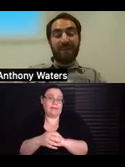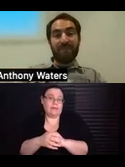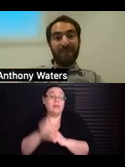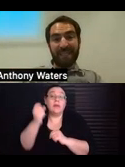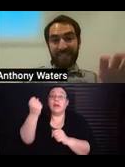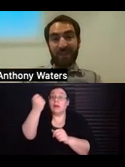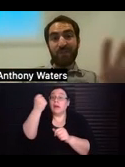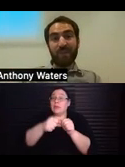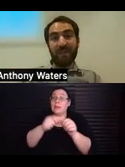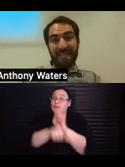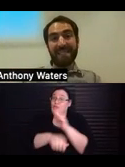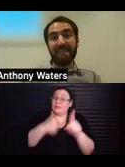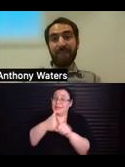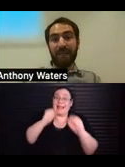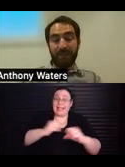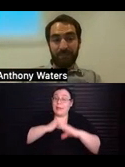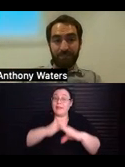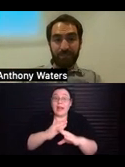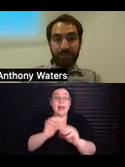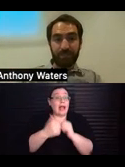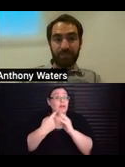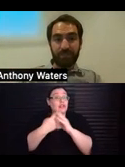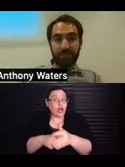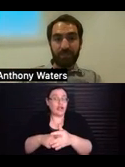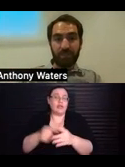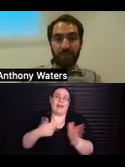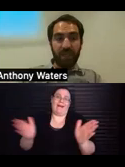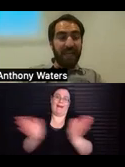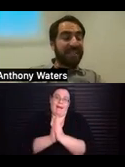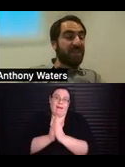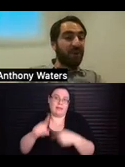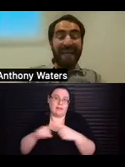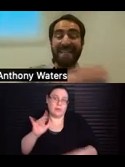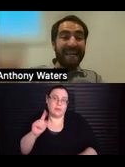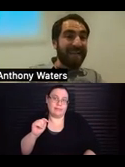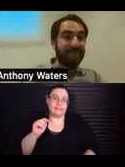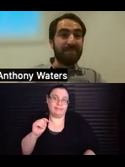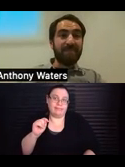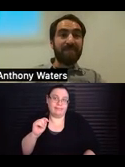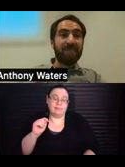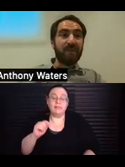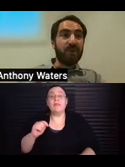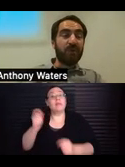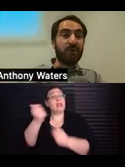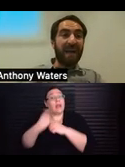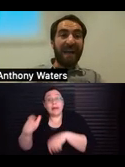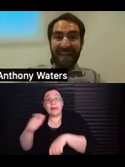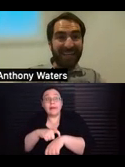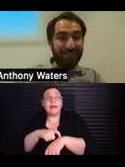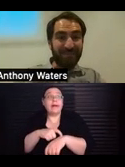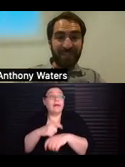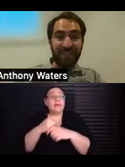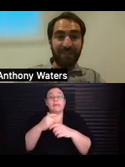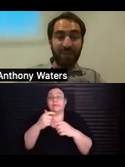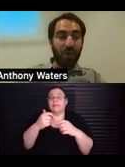is preventable, and it starts with us asking about it. And so anytime you have that